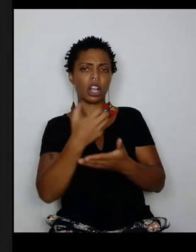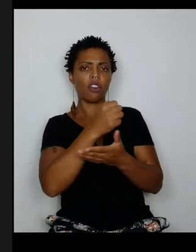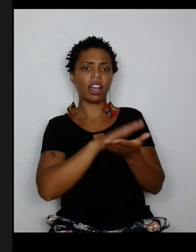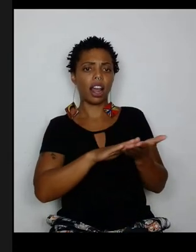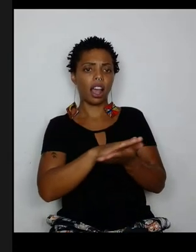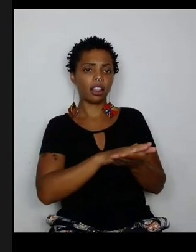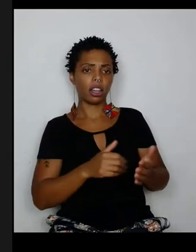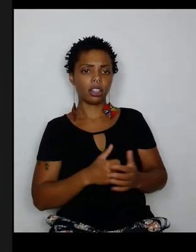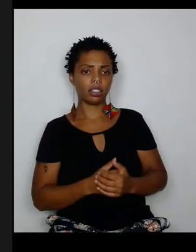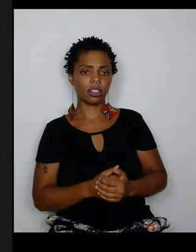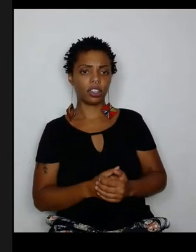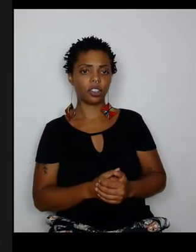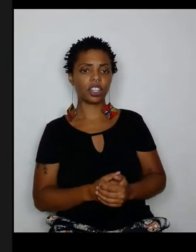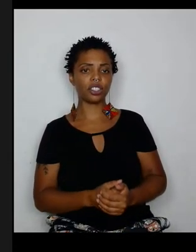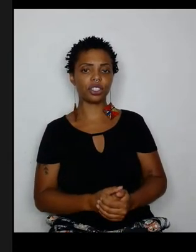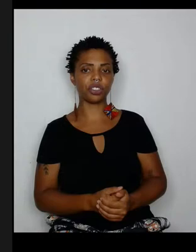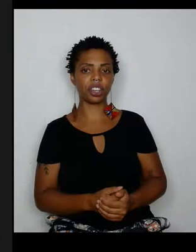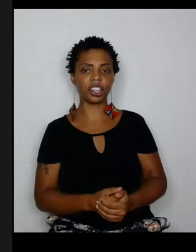done